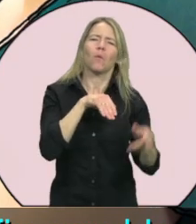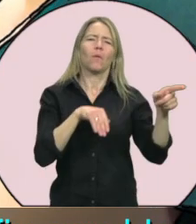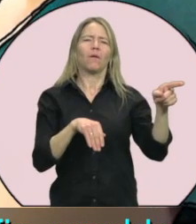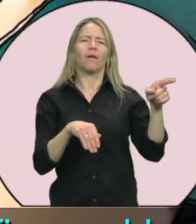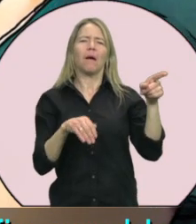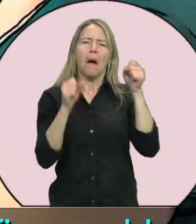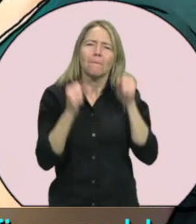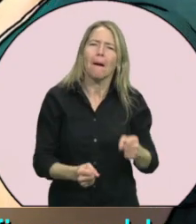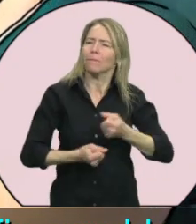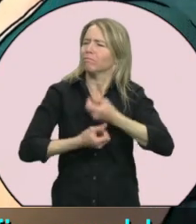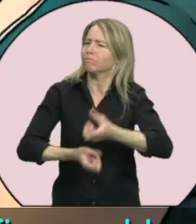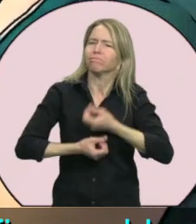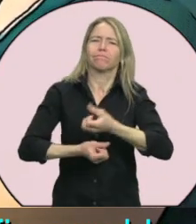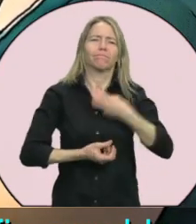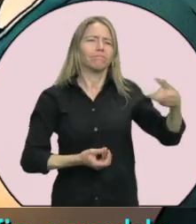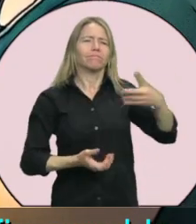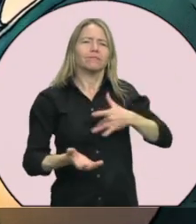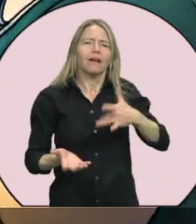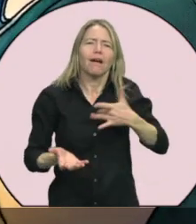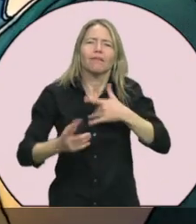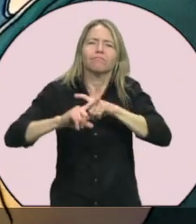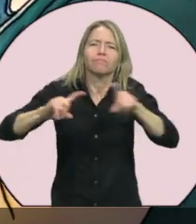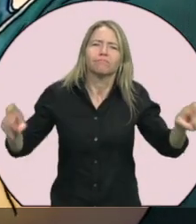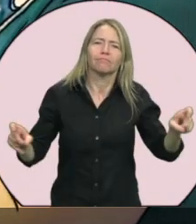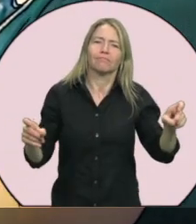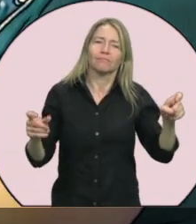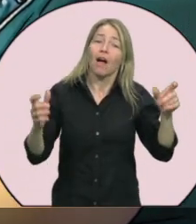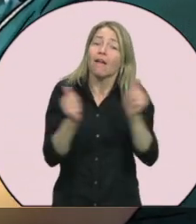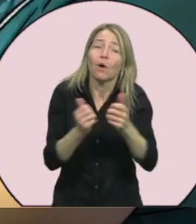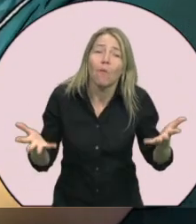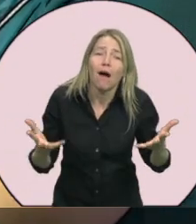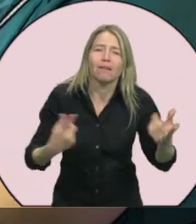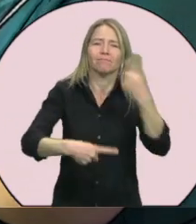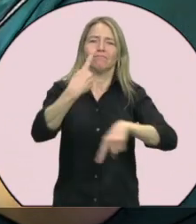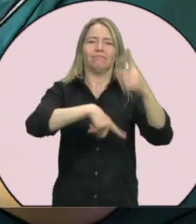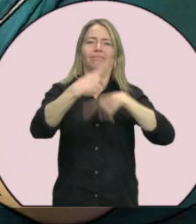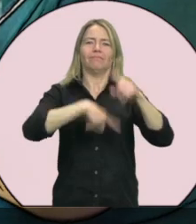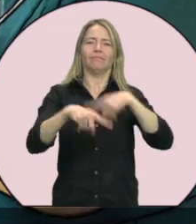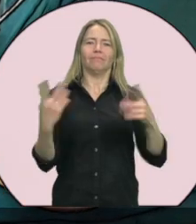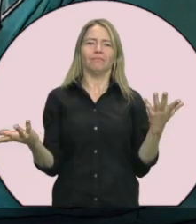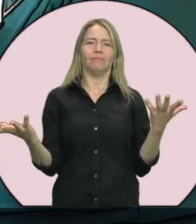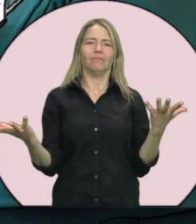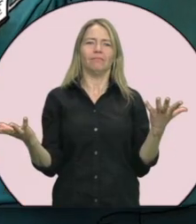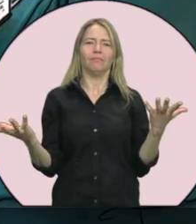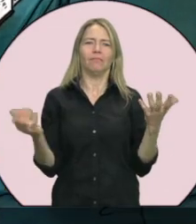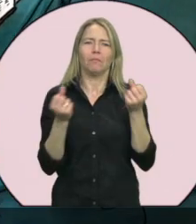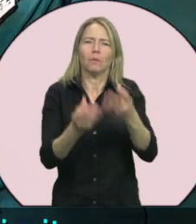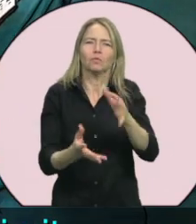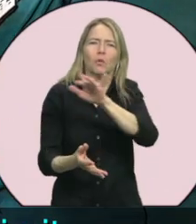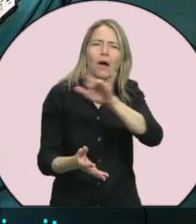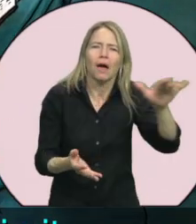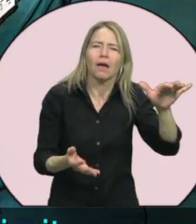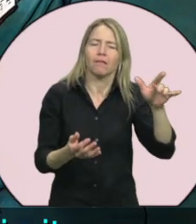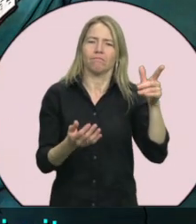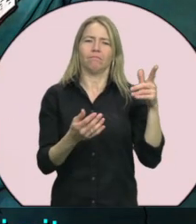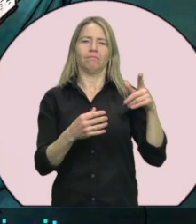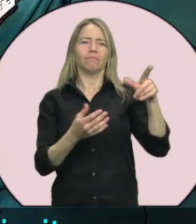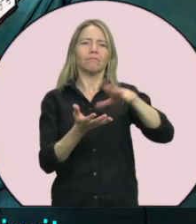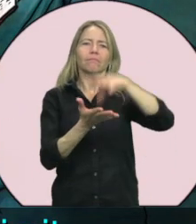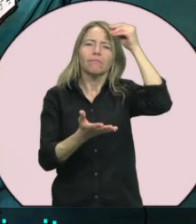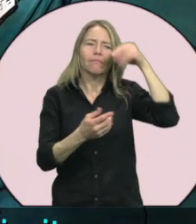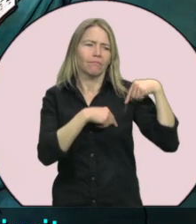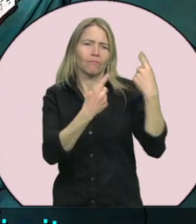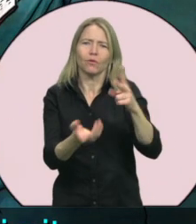finally able to express her feelings in sign language, not just alphabetical. Yeah. She finally